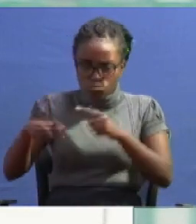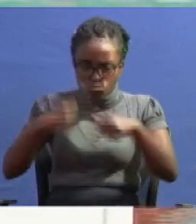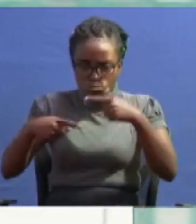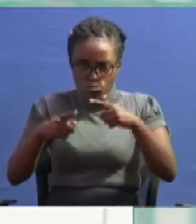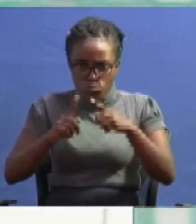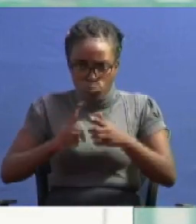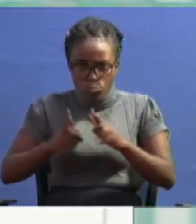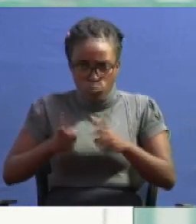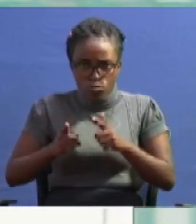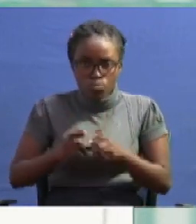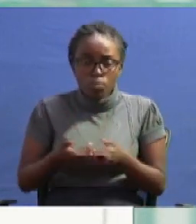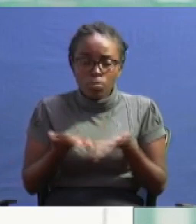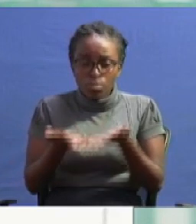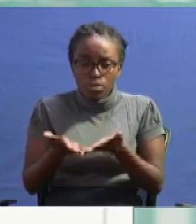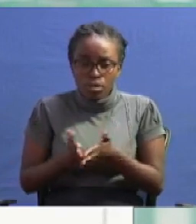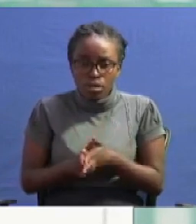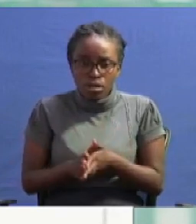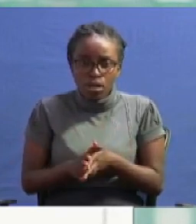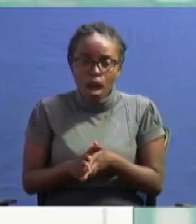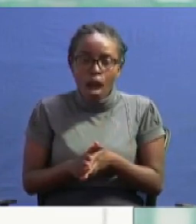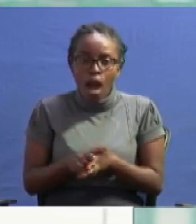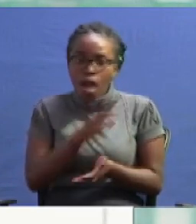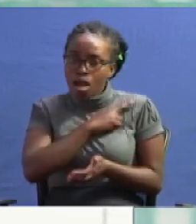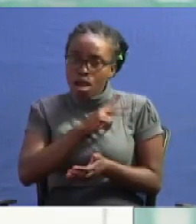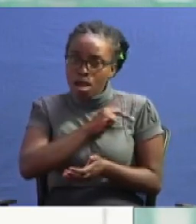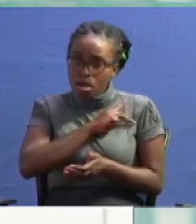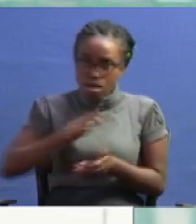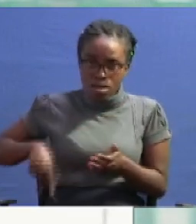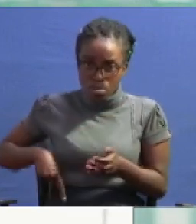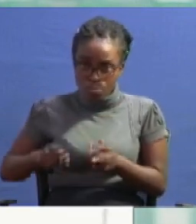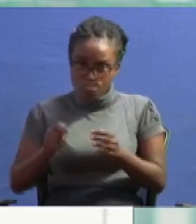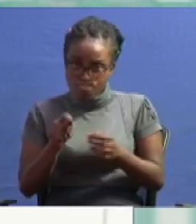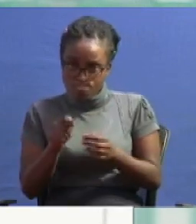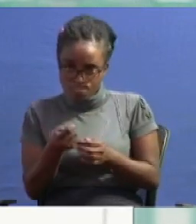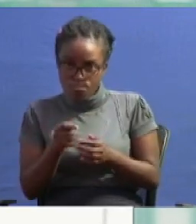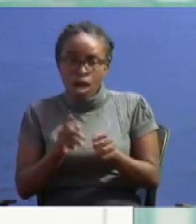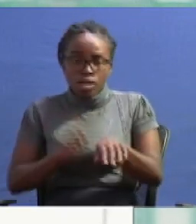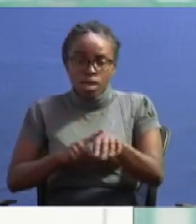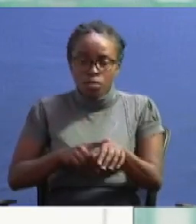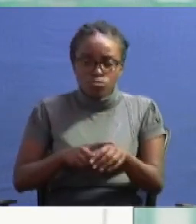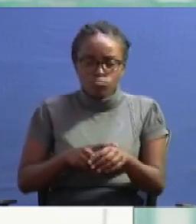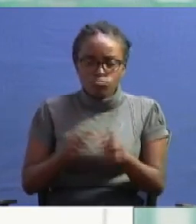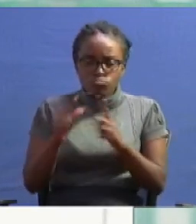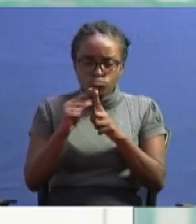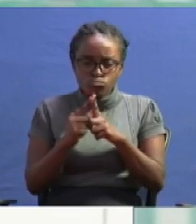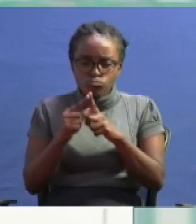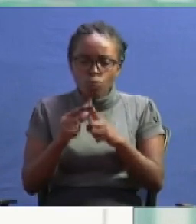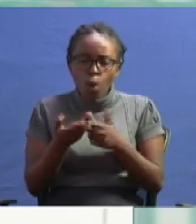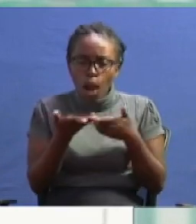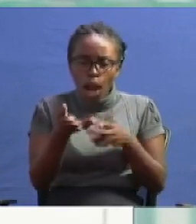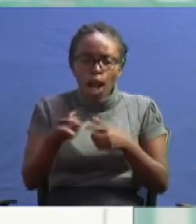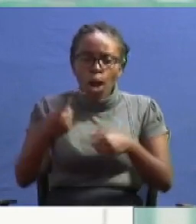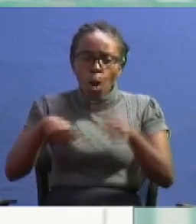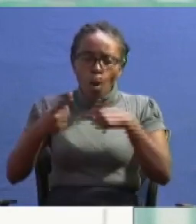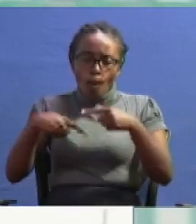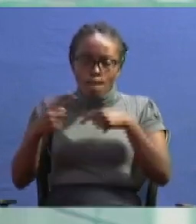is our kingpin. He has now to go back on his word. And what is bond?